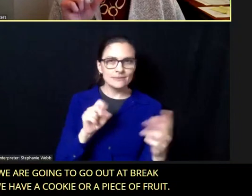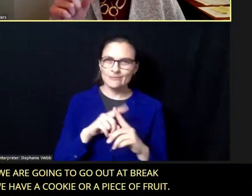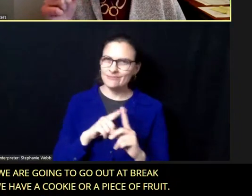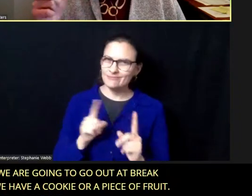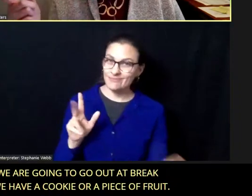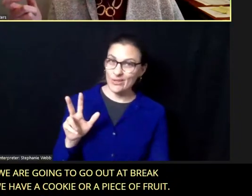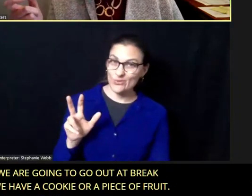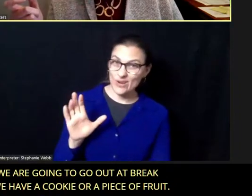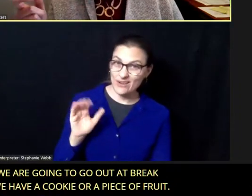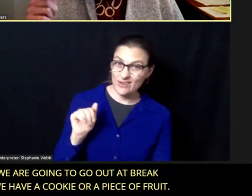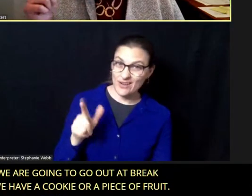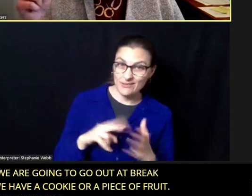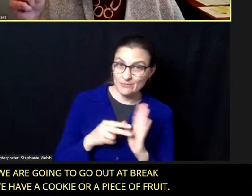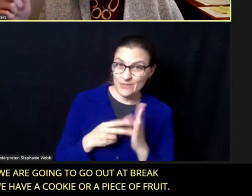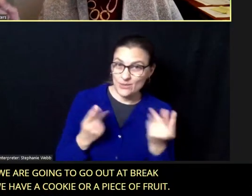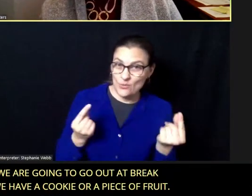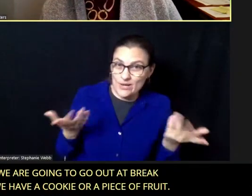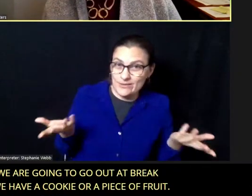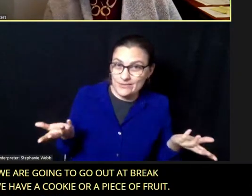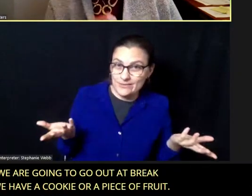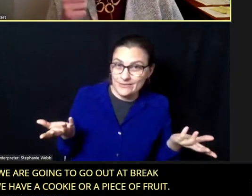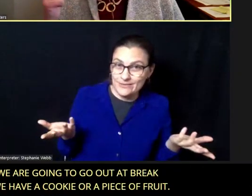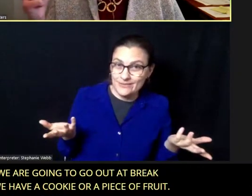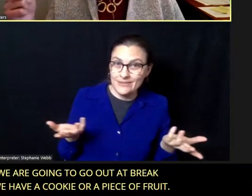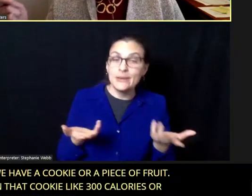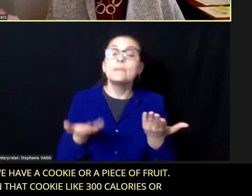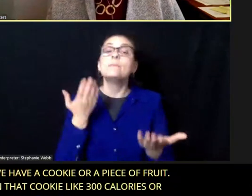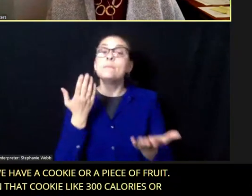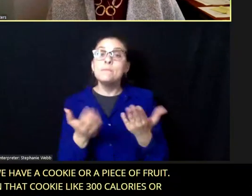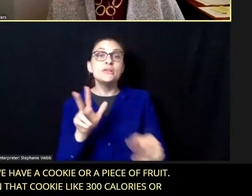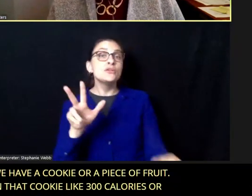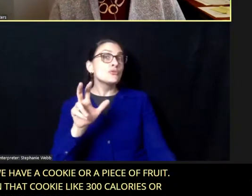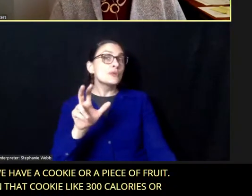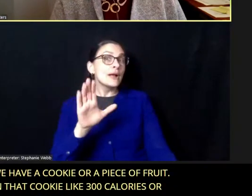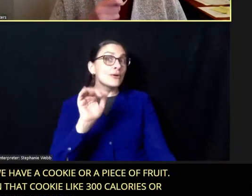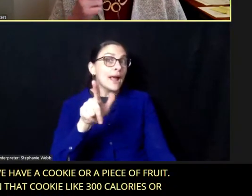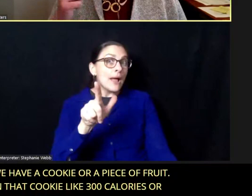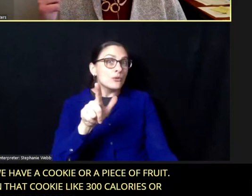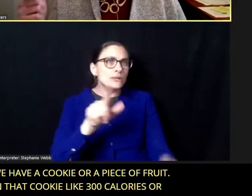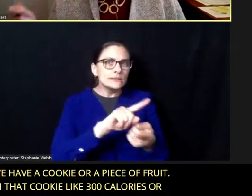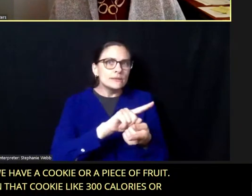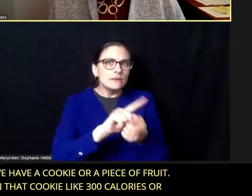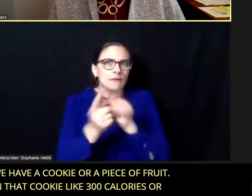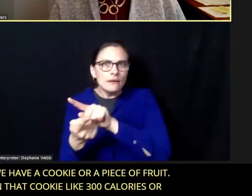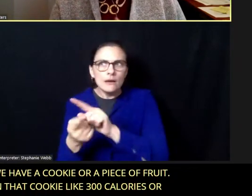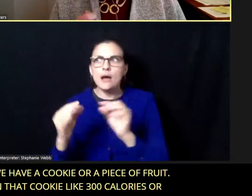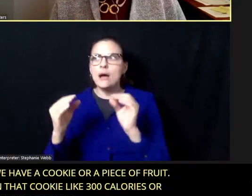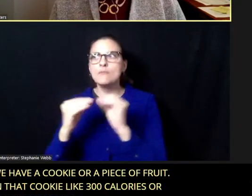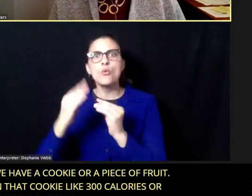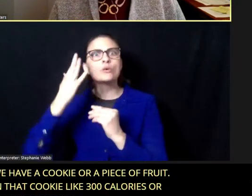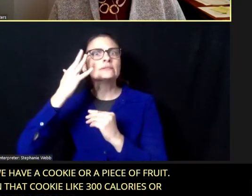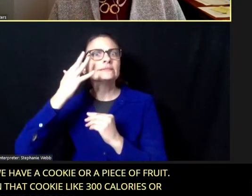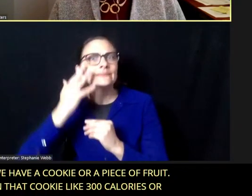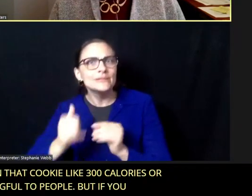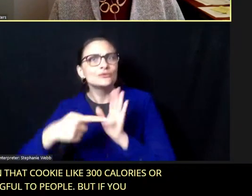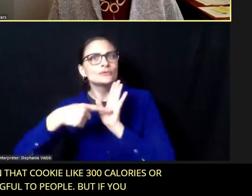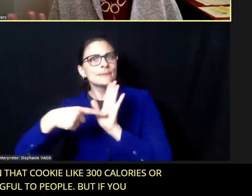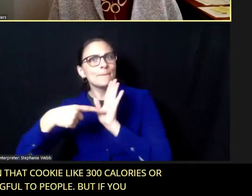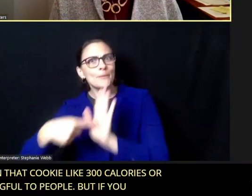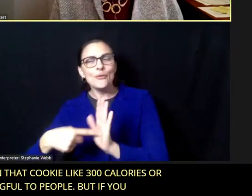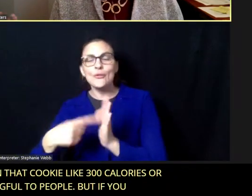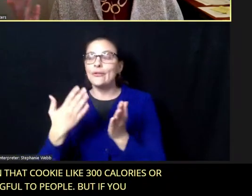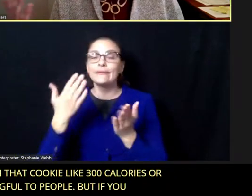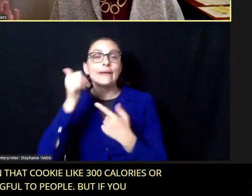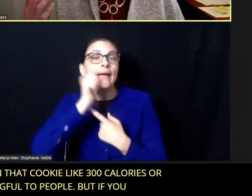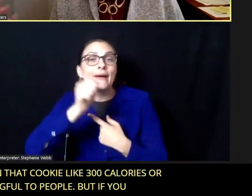But if you translate that into something that's more experiential, something that people can relate to more on an everyday basis, and you say,